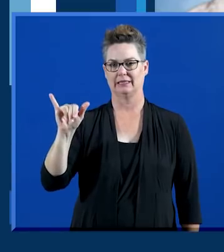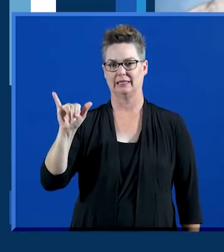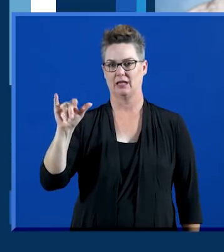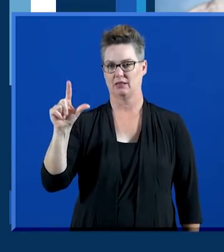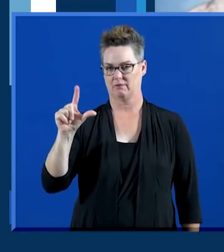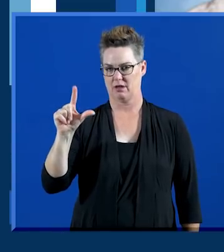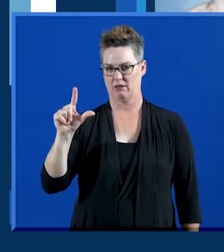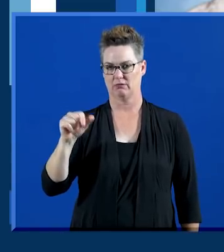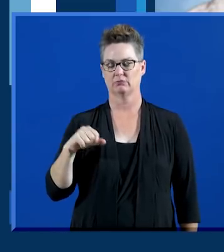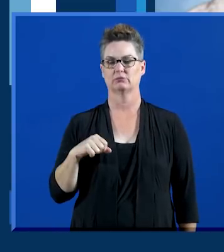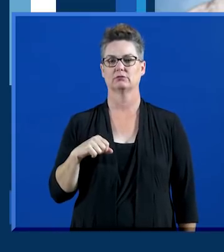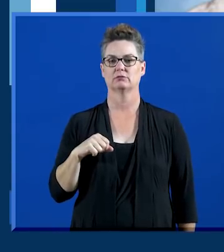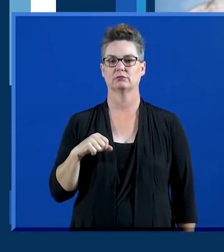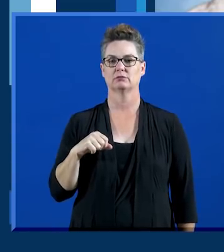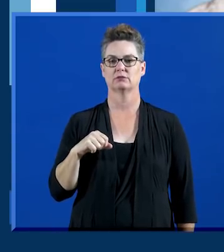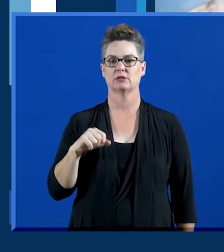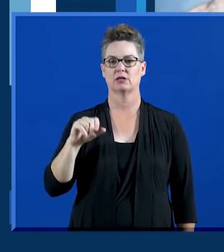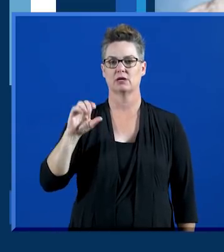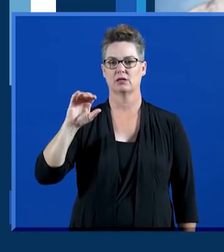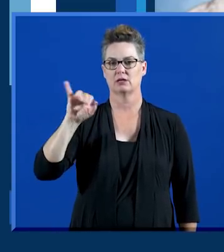Destiny Laval.